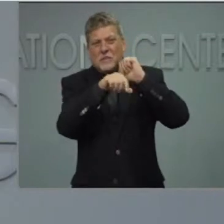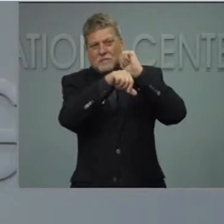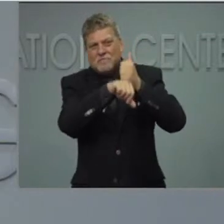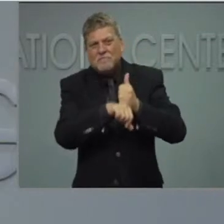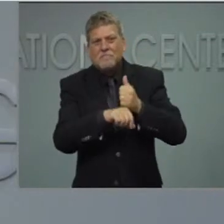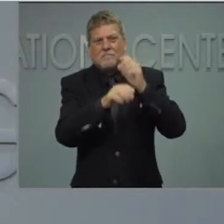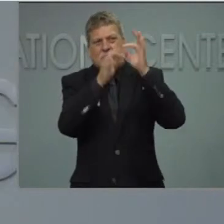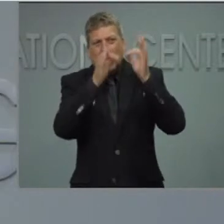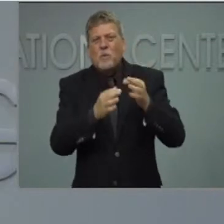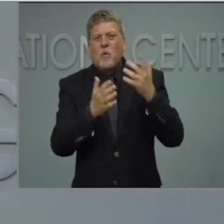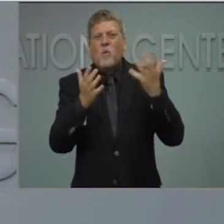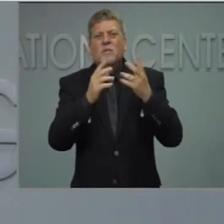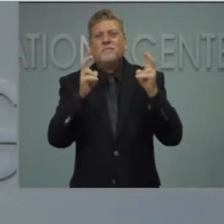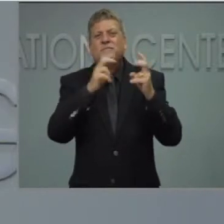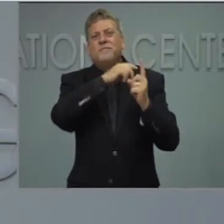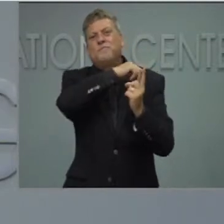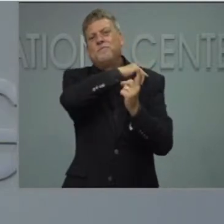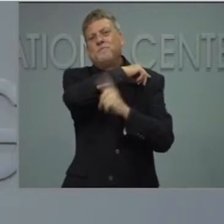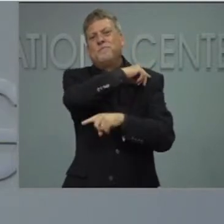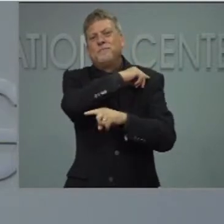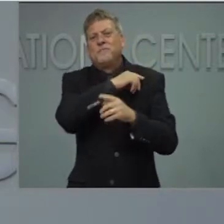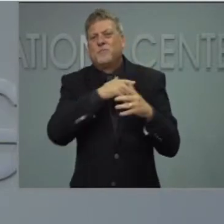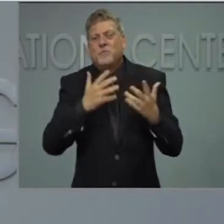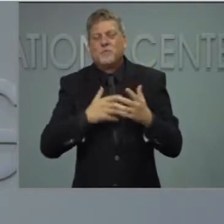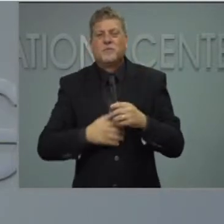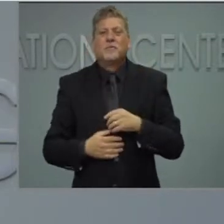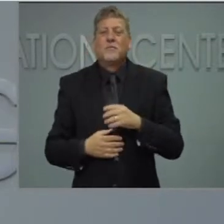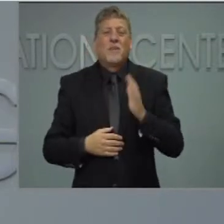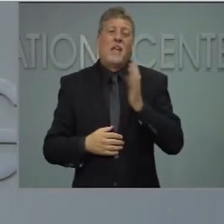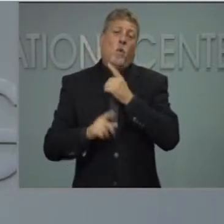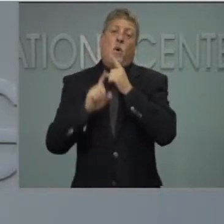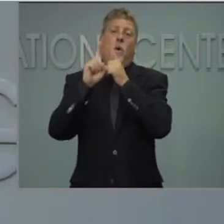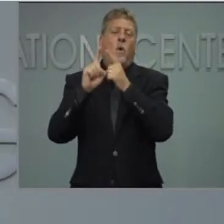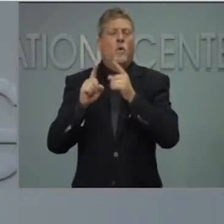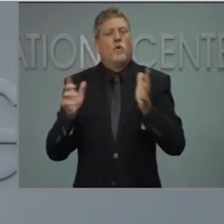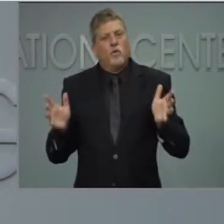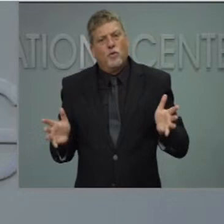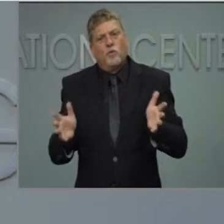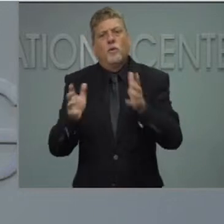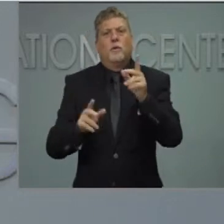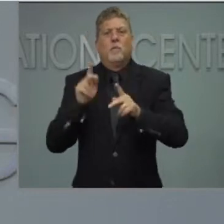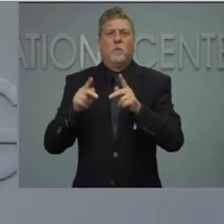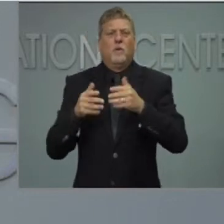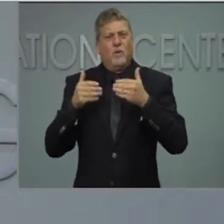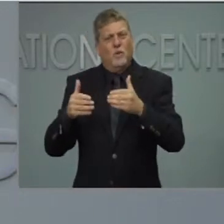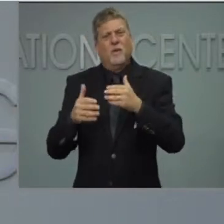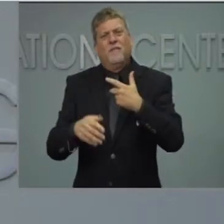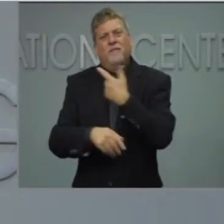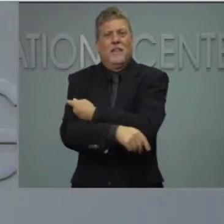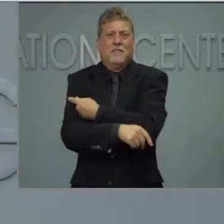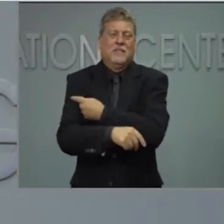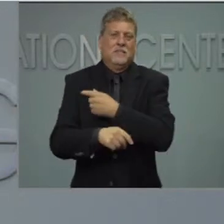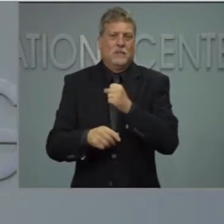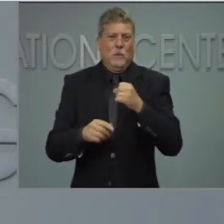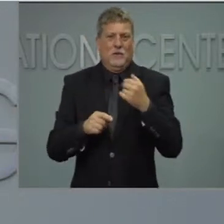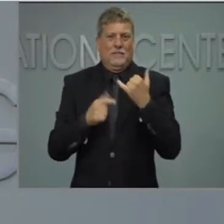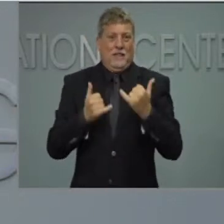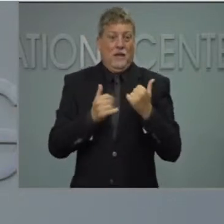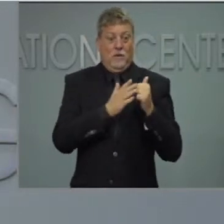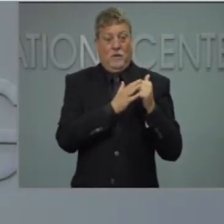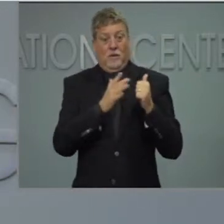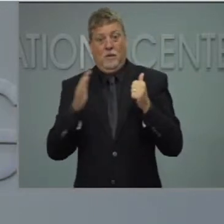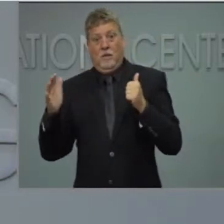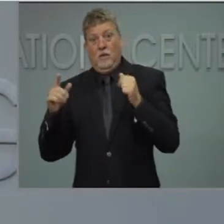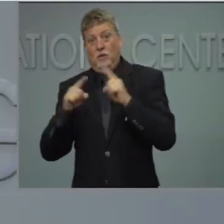discipline could be for that. The idea here is to get people vaccinated, and we're using this period of time to work to talk